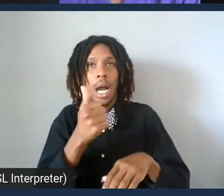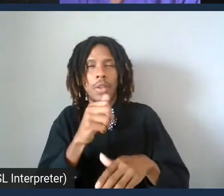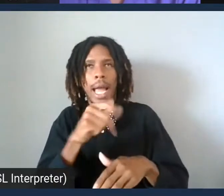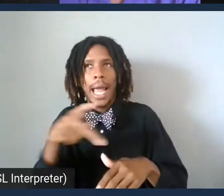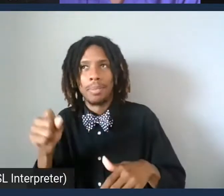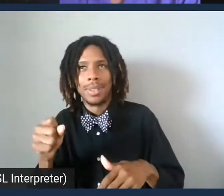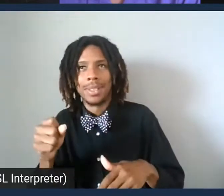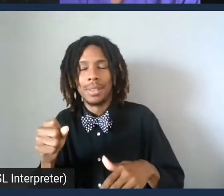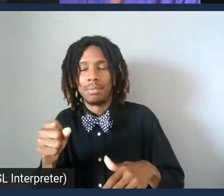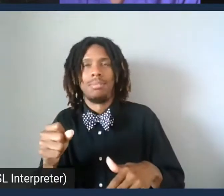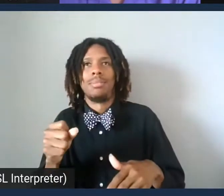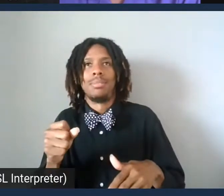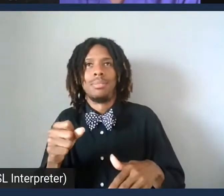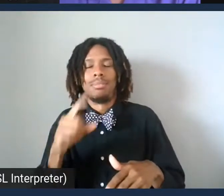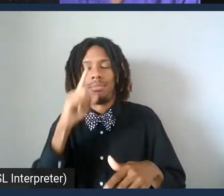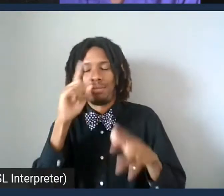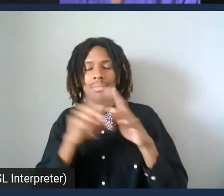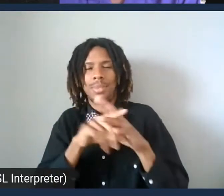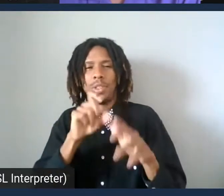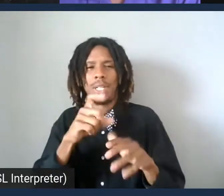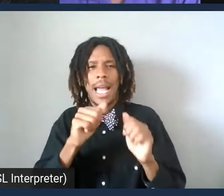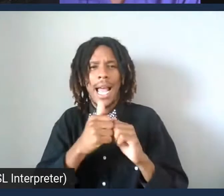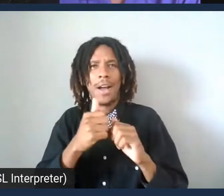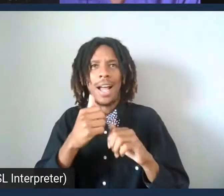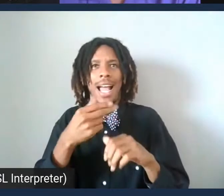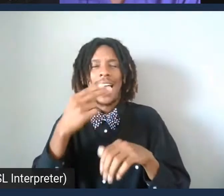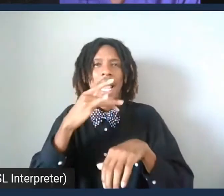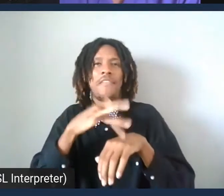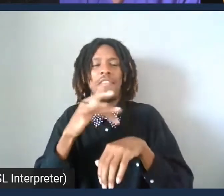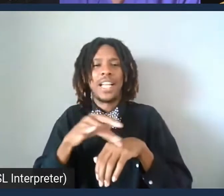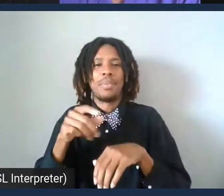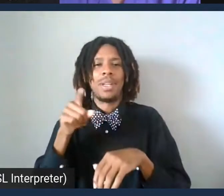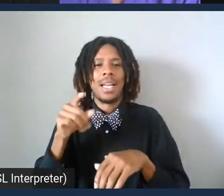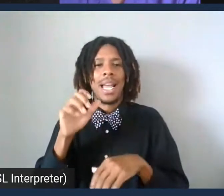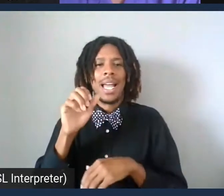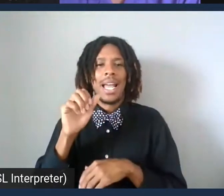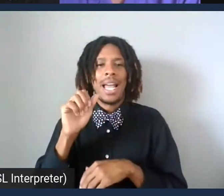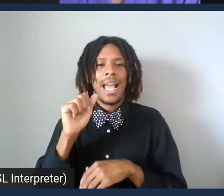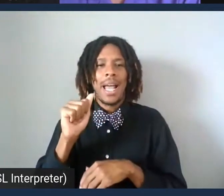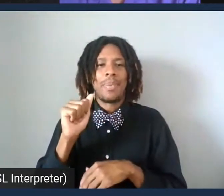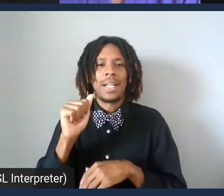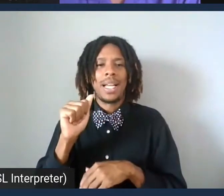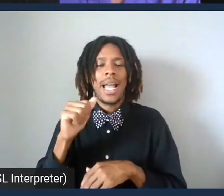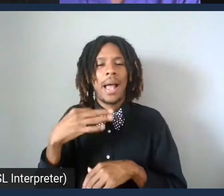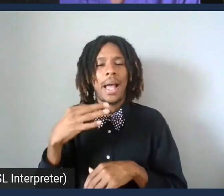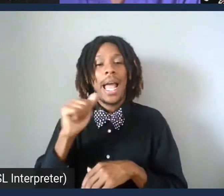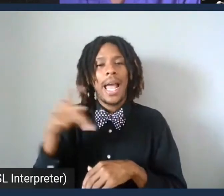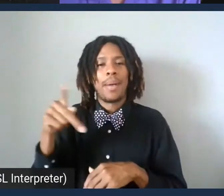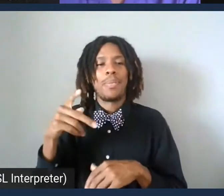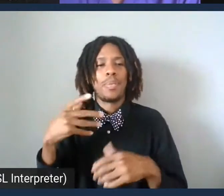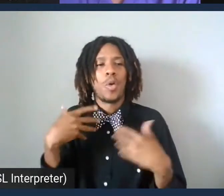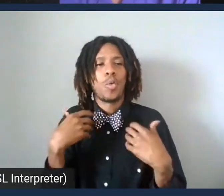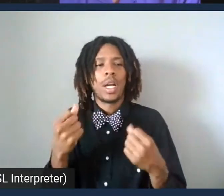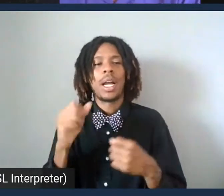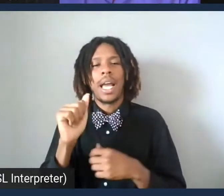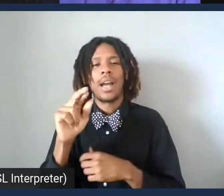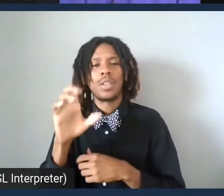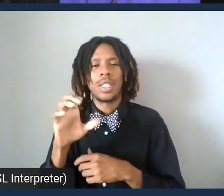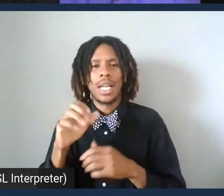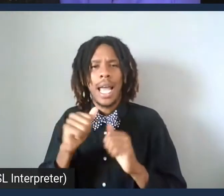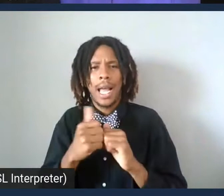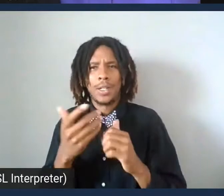that raises the question, how highly available is application recovery controller itself? How do you ensure that application recovery